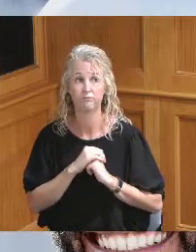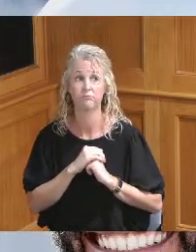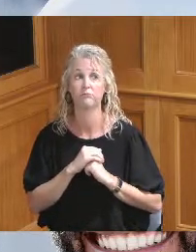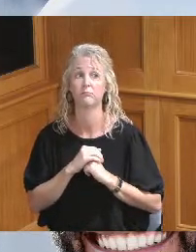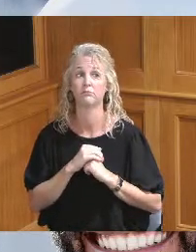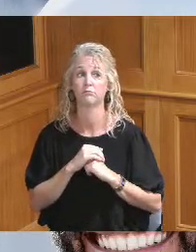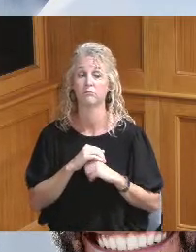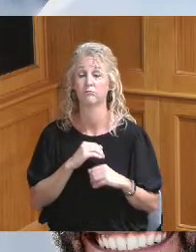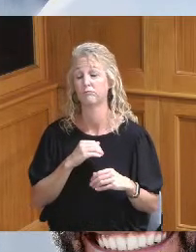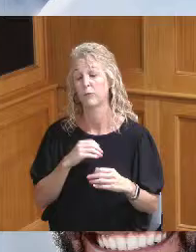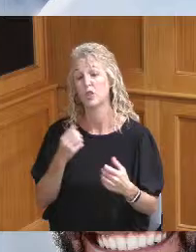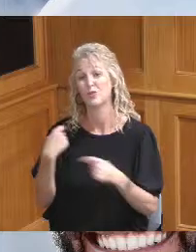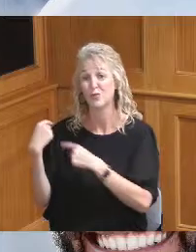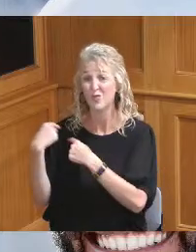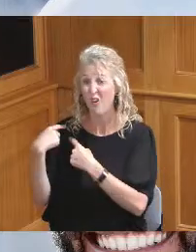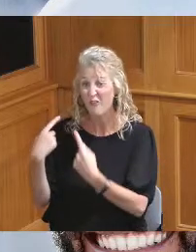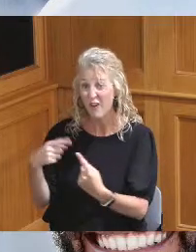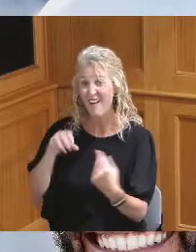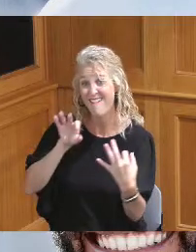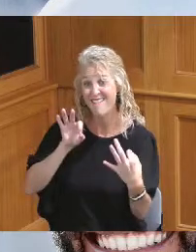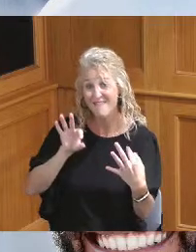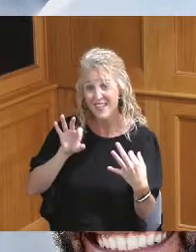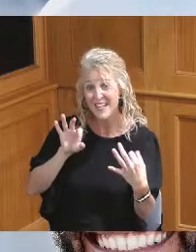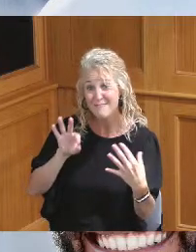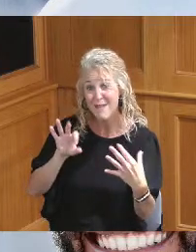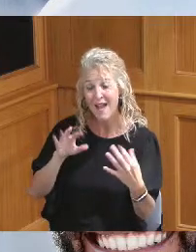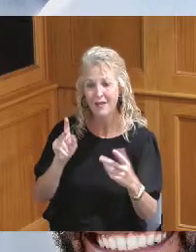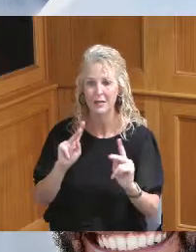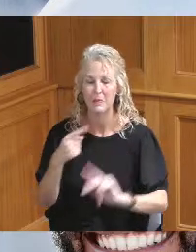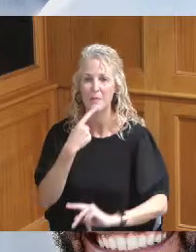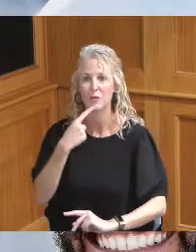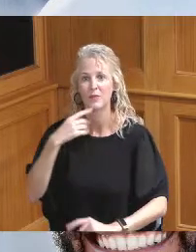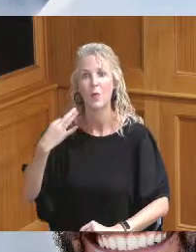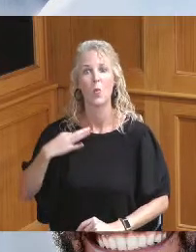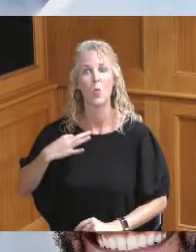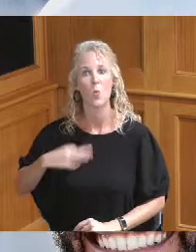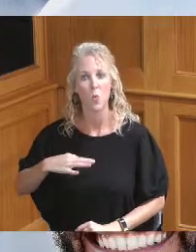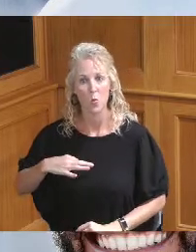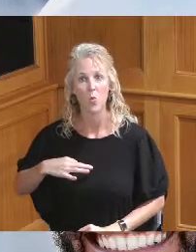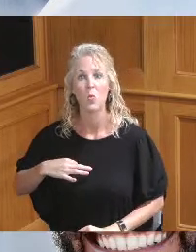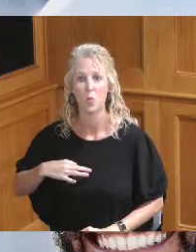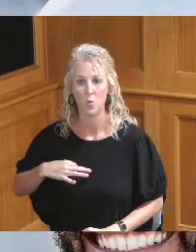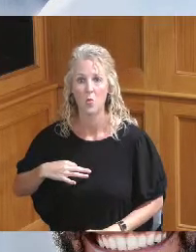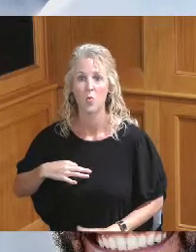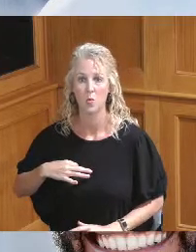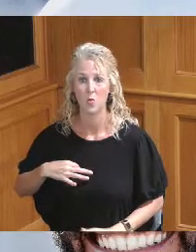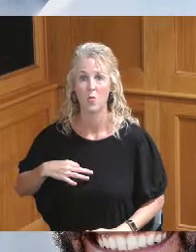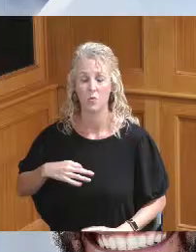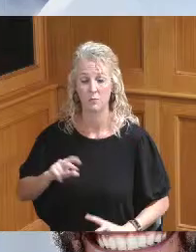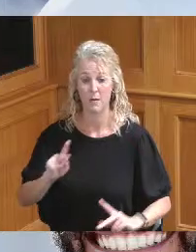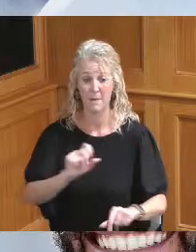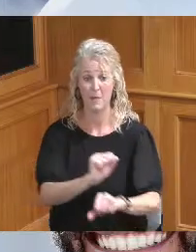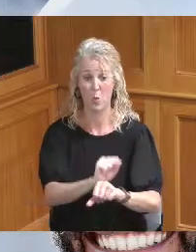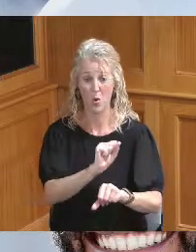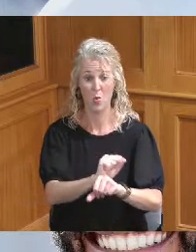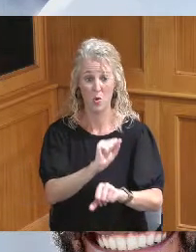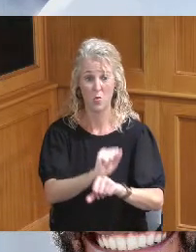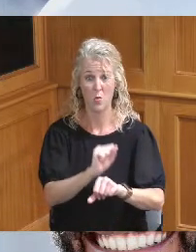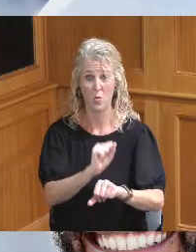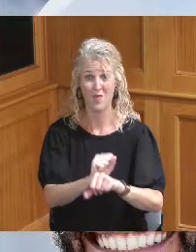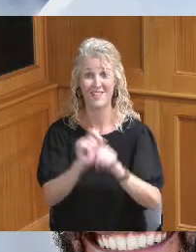Post-program feedback indicates that this has been incredibly helpful for folks that are working a